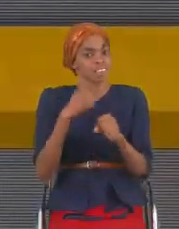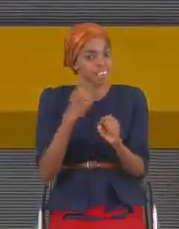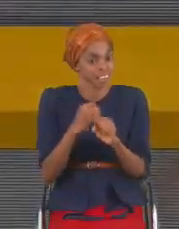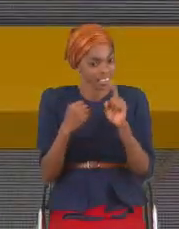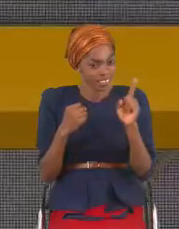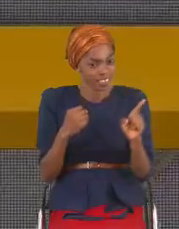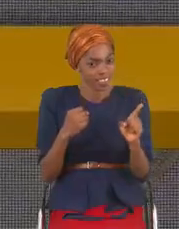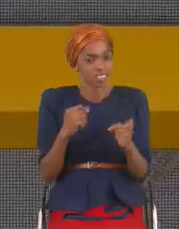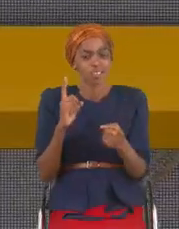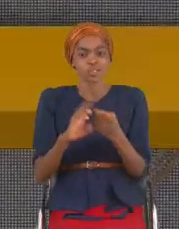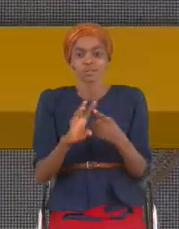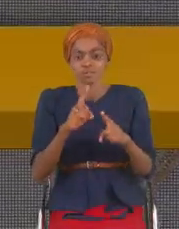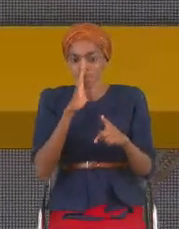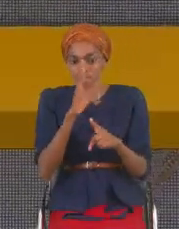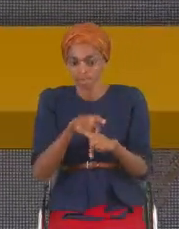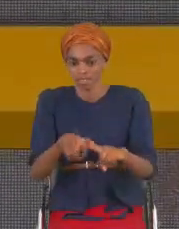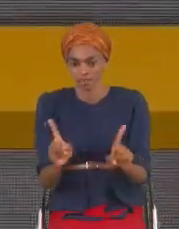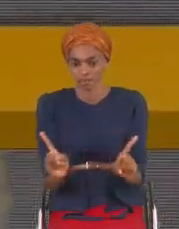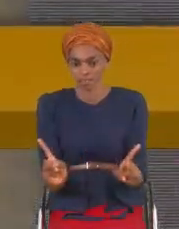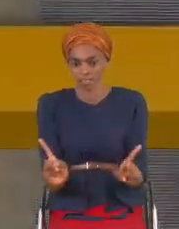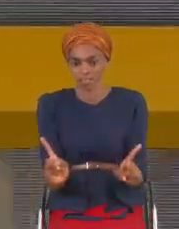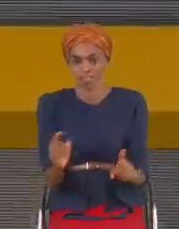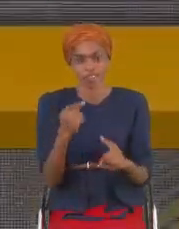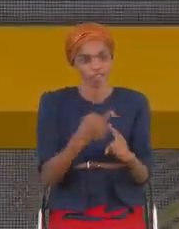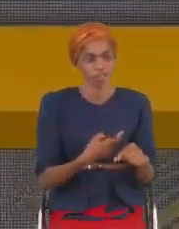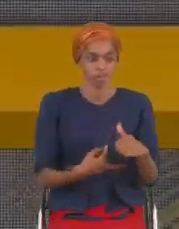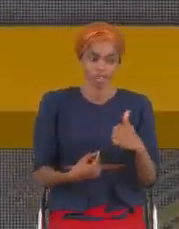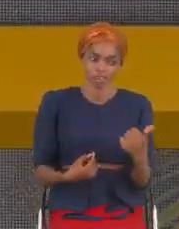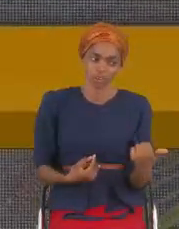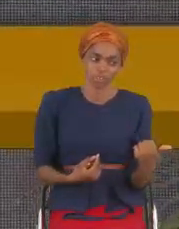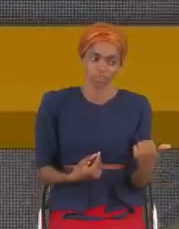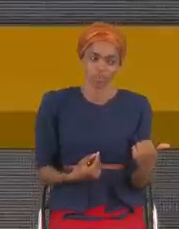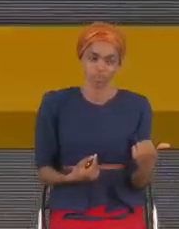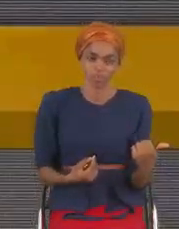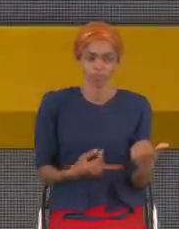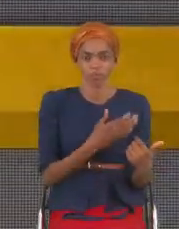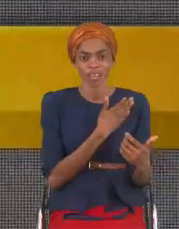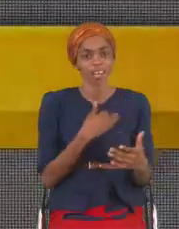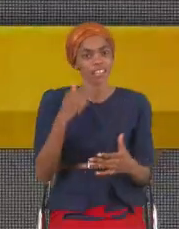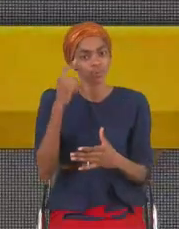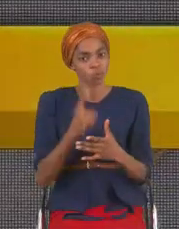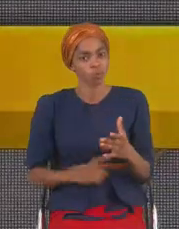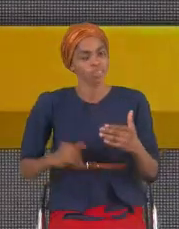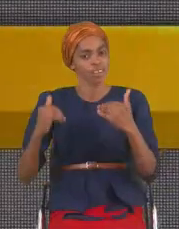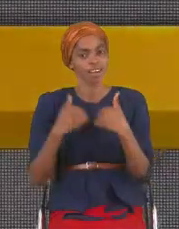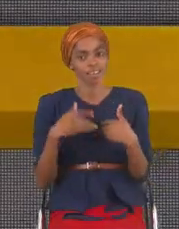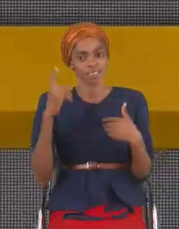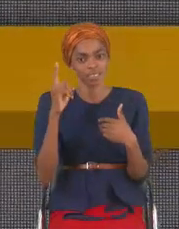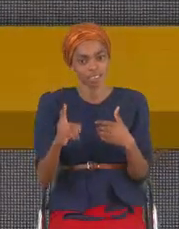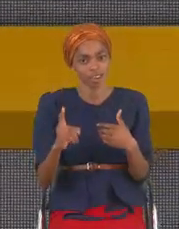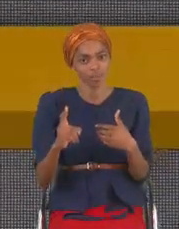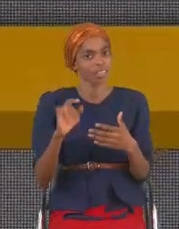maketh thee to differ from another? And what hast thou